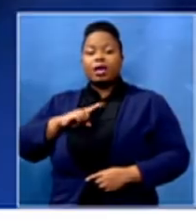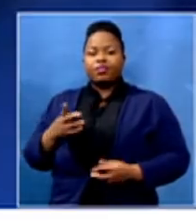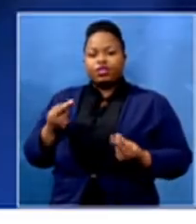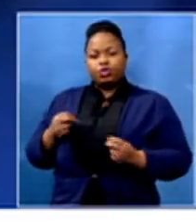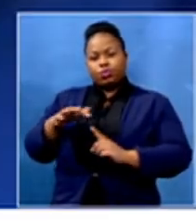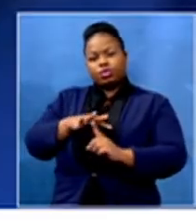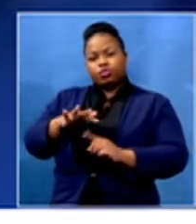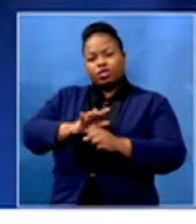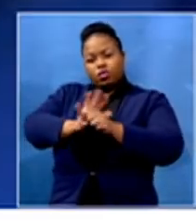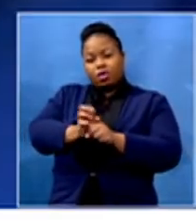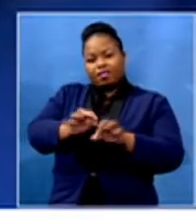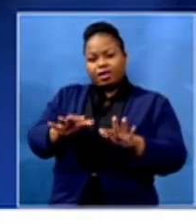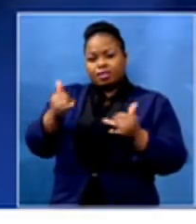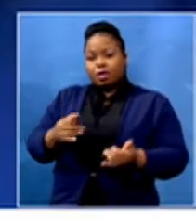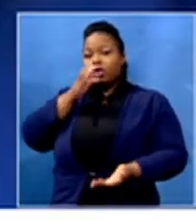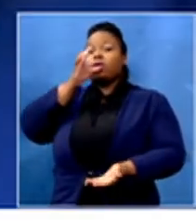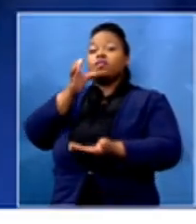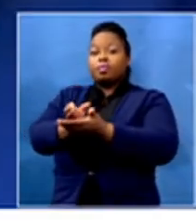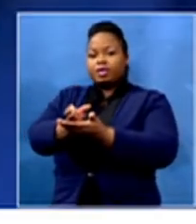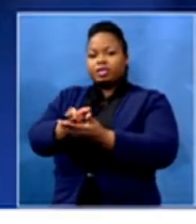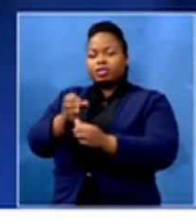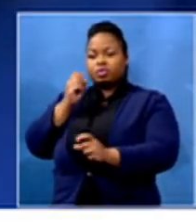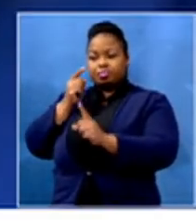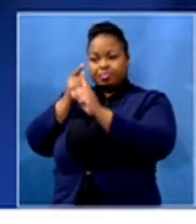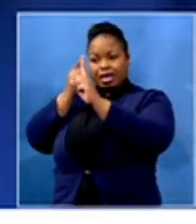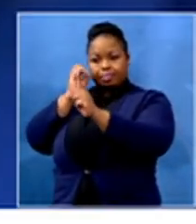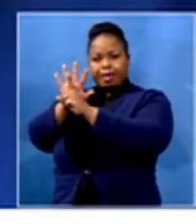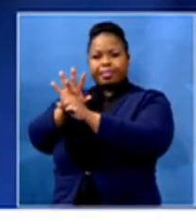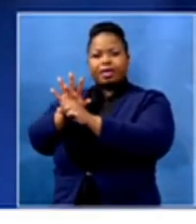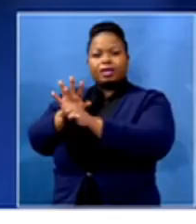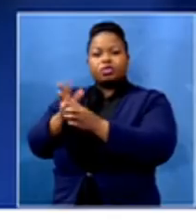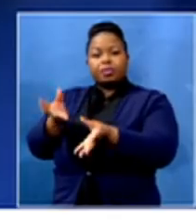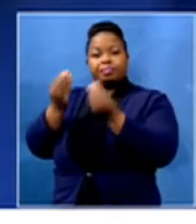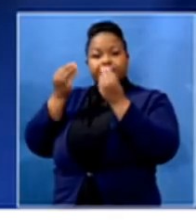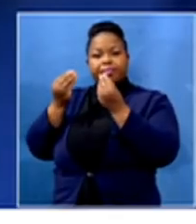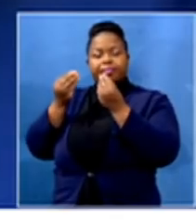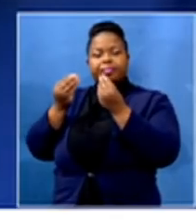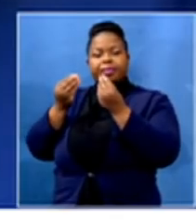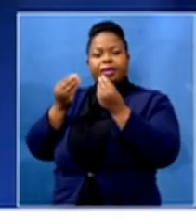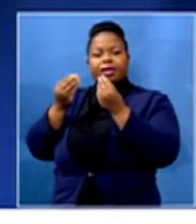think the confirmation that it's got a direct impact is really where